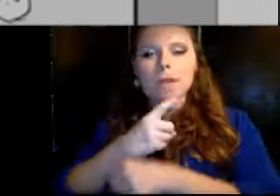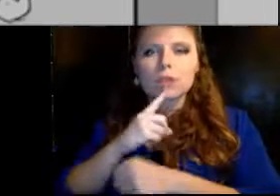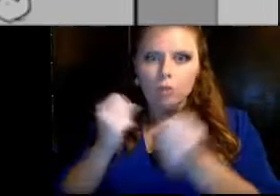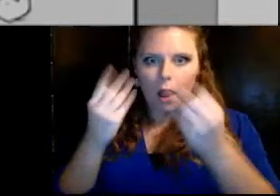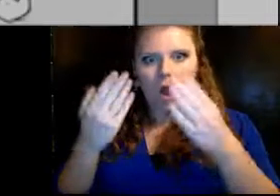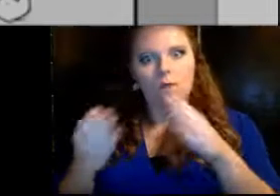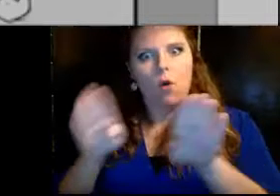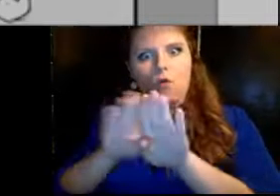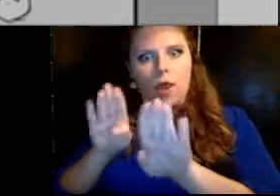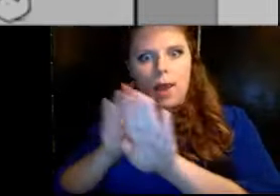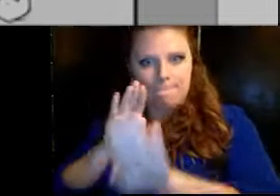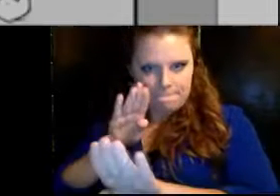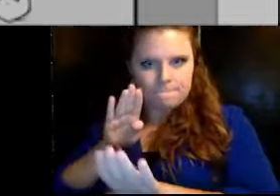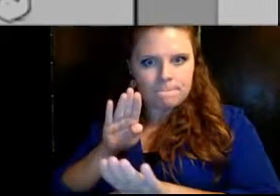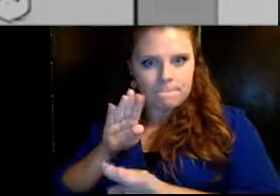of overlap.